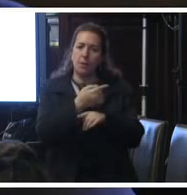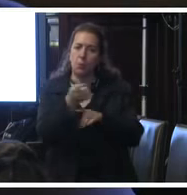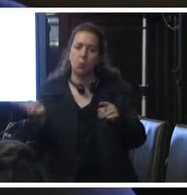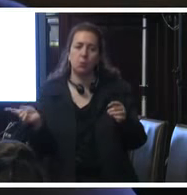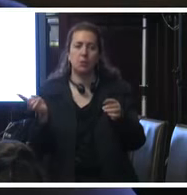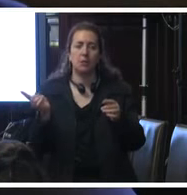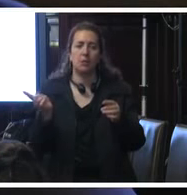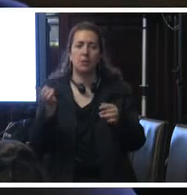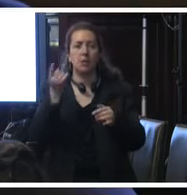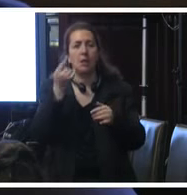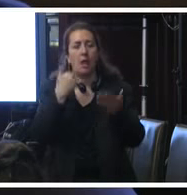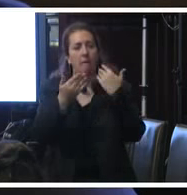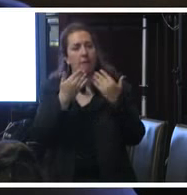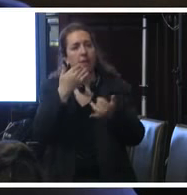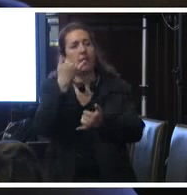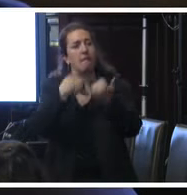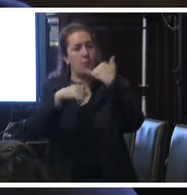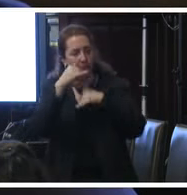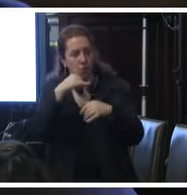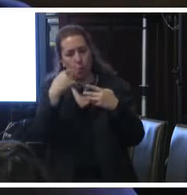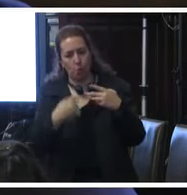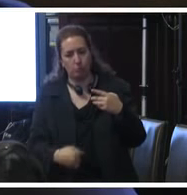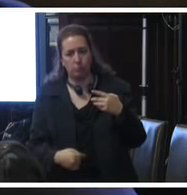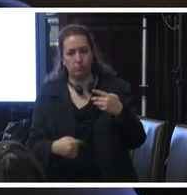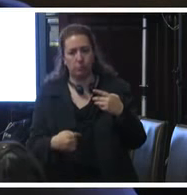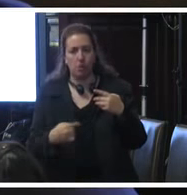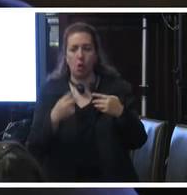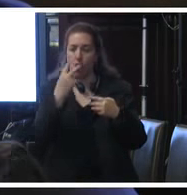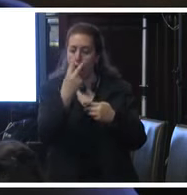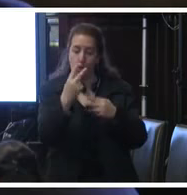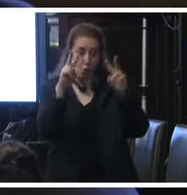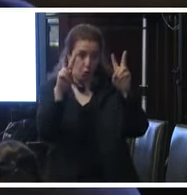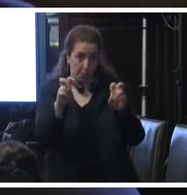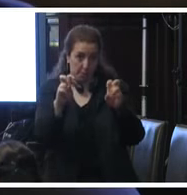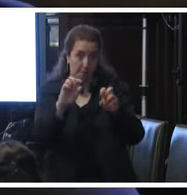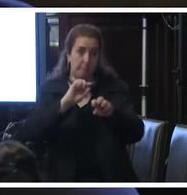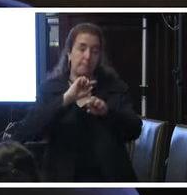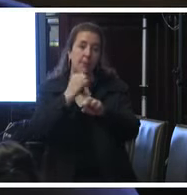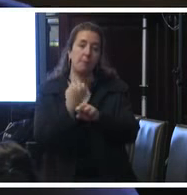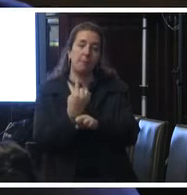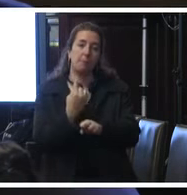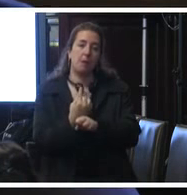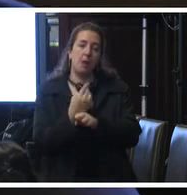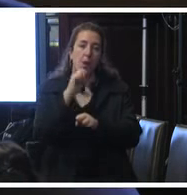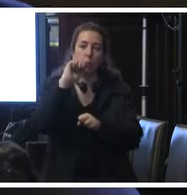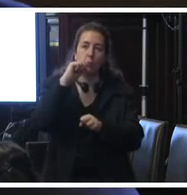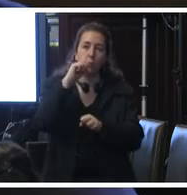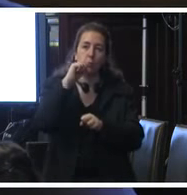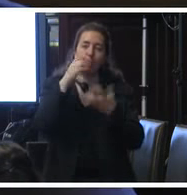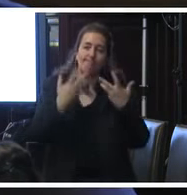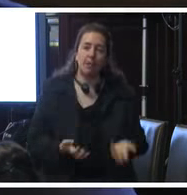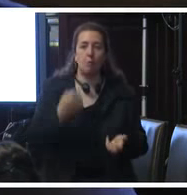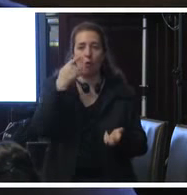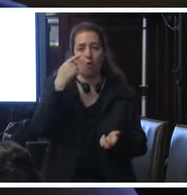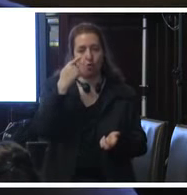campaigns. You said that you were being slandered in campaigns. And two issues. The first